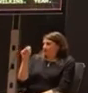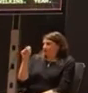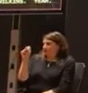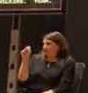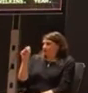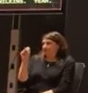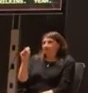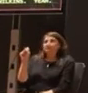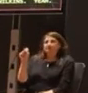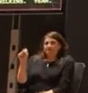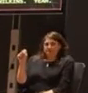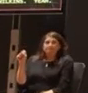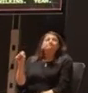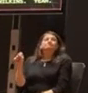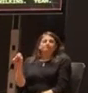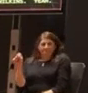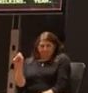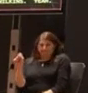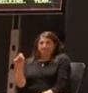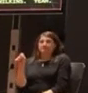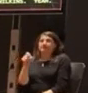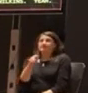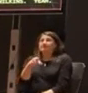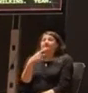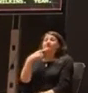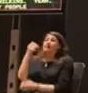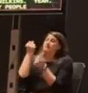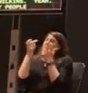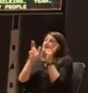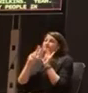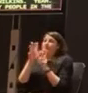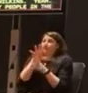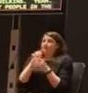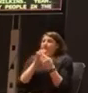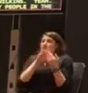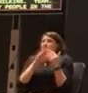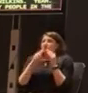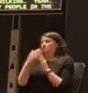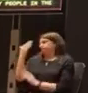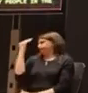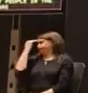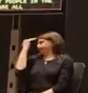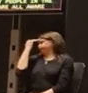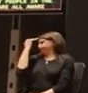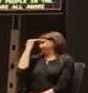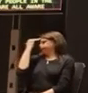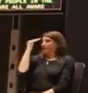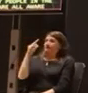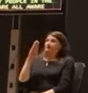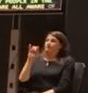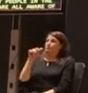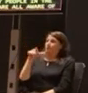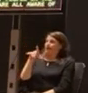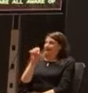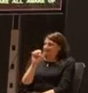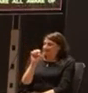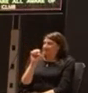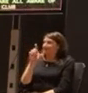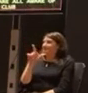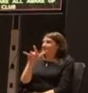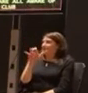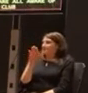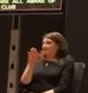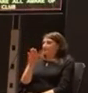Many people in the community. So. Many people in the community are aware of the Bridge Club and the ladies